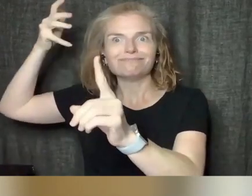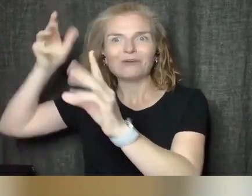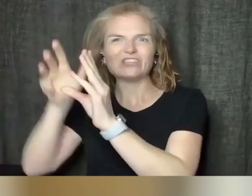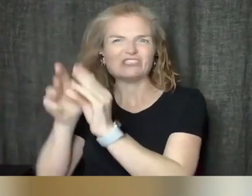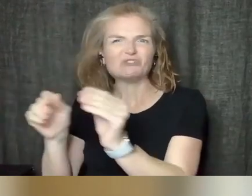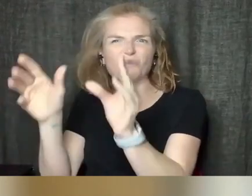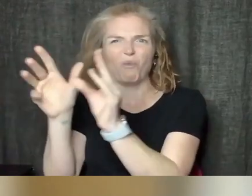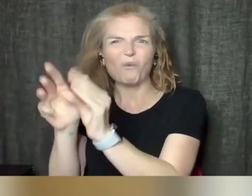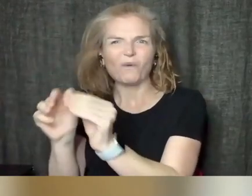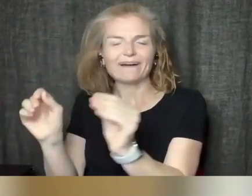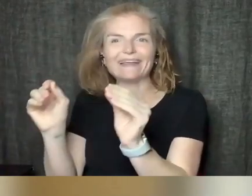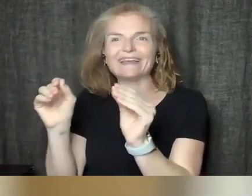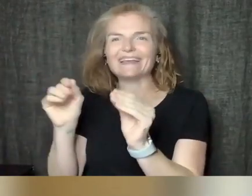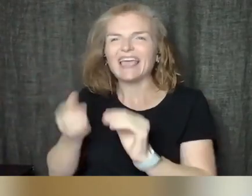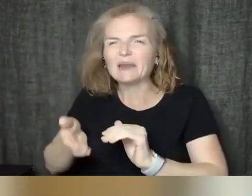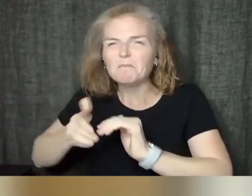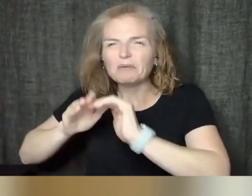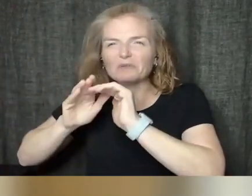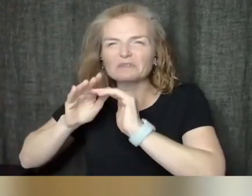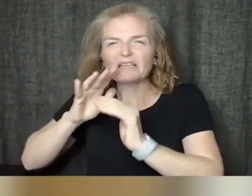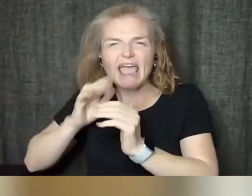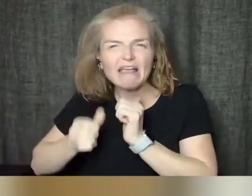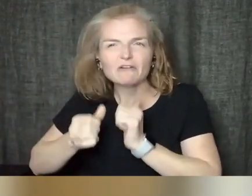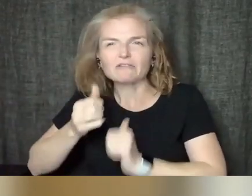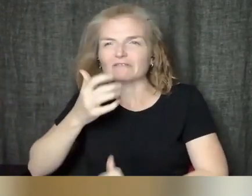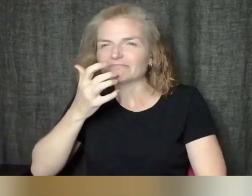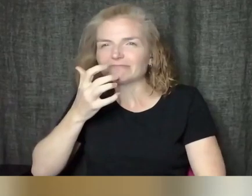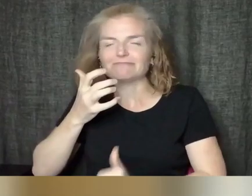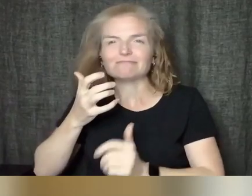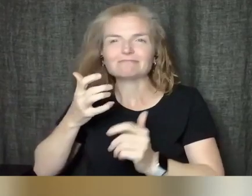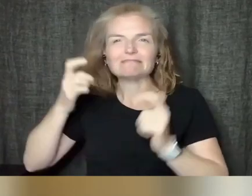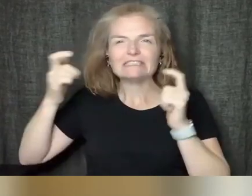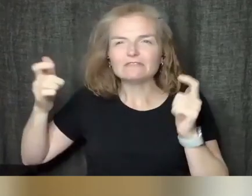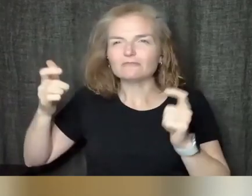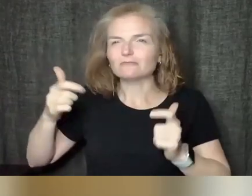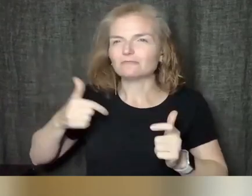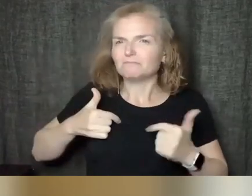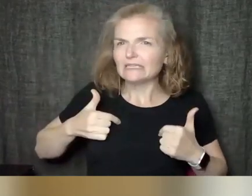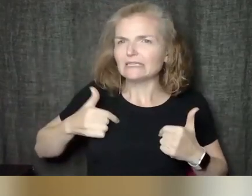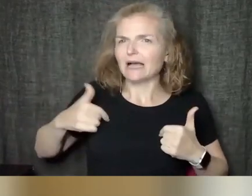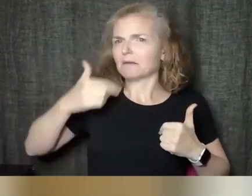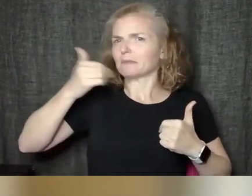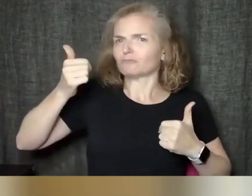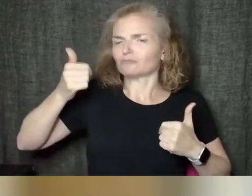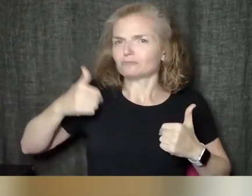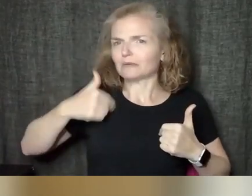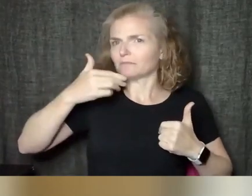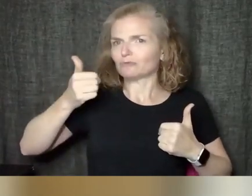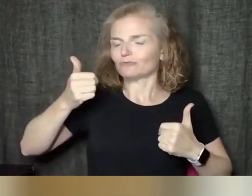anger and thoughts of self. And self-interest.